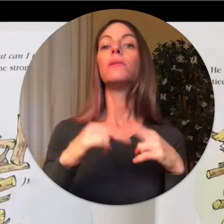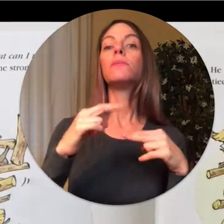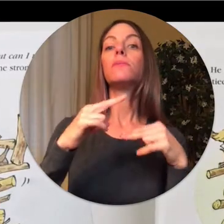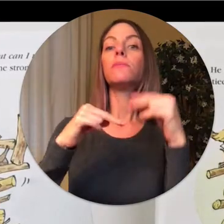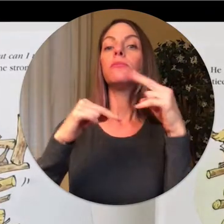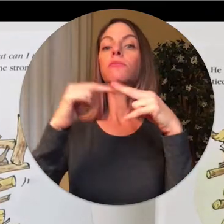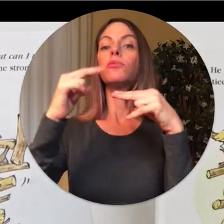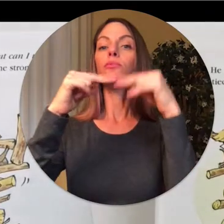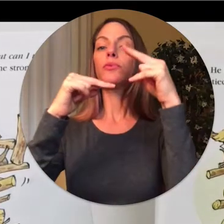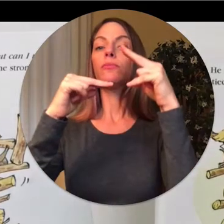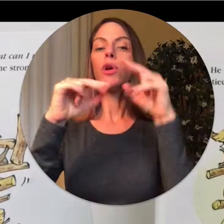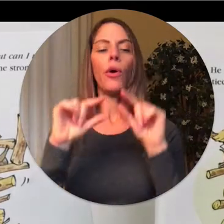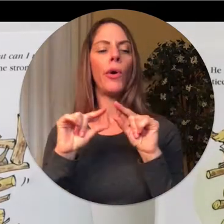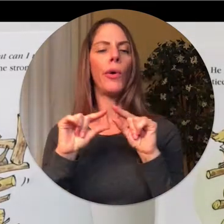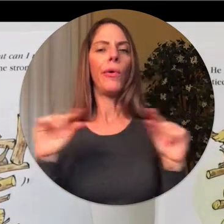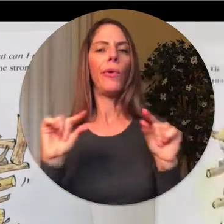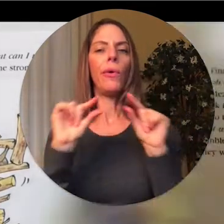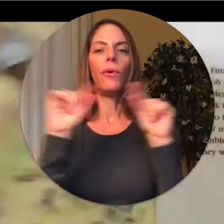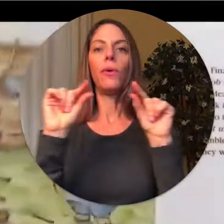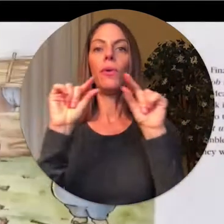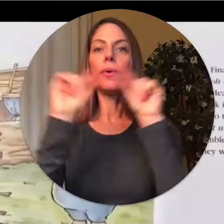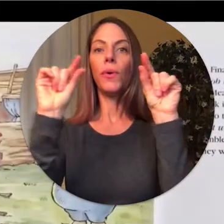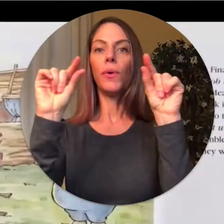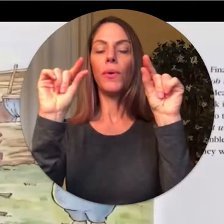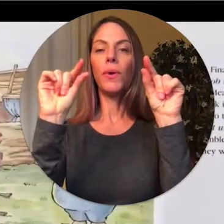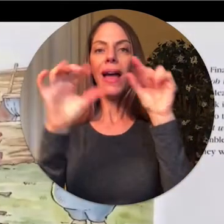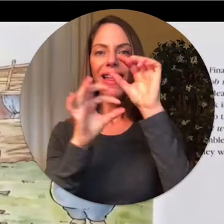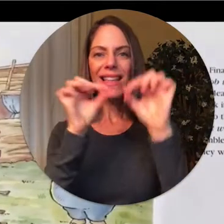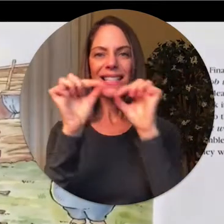to the frame to make walls.